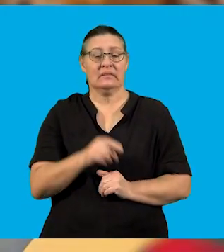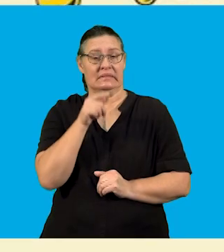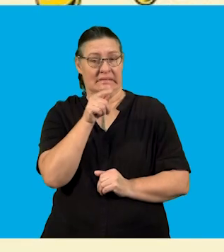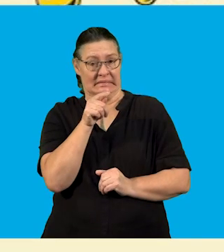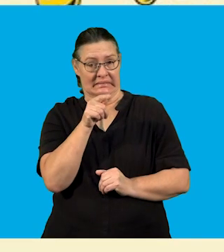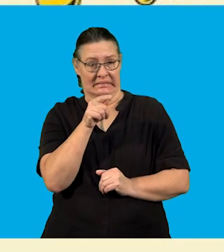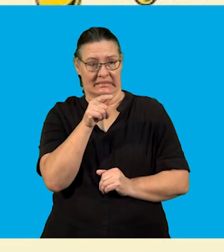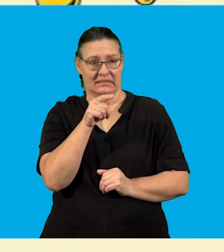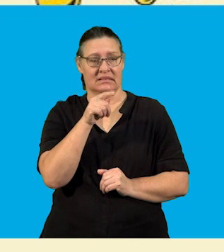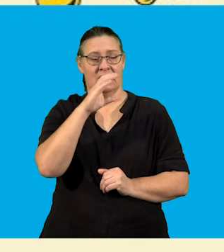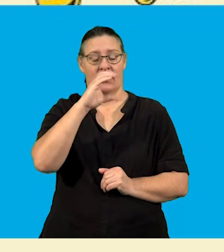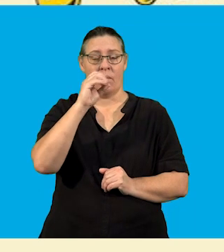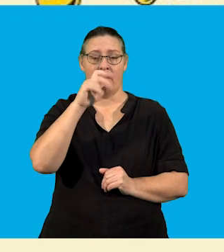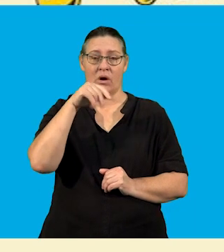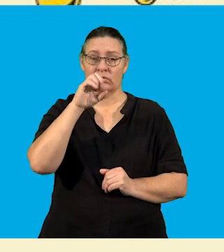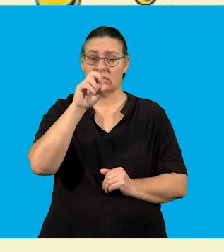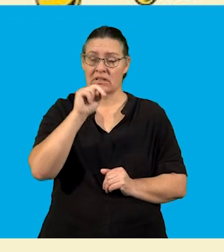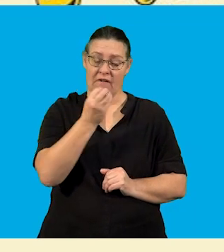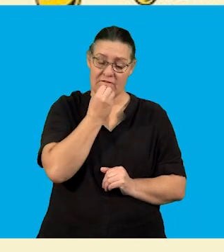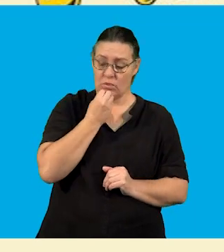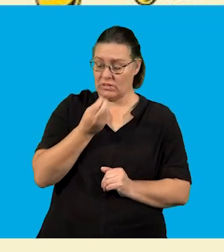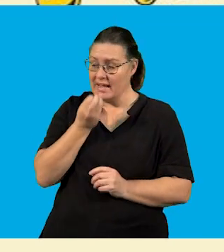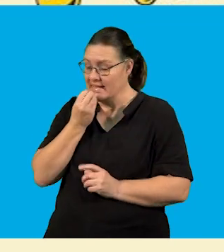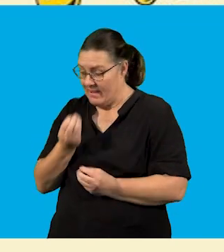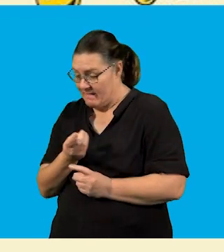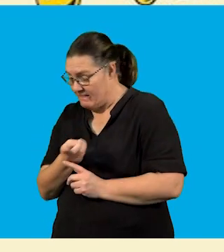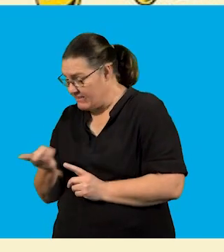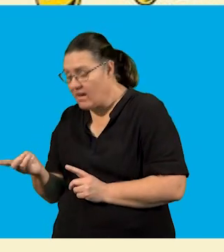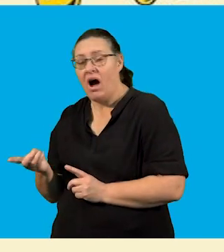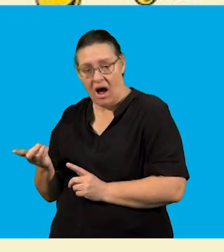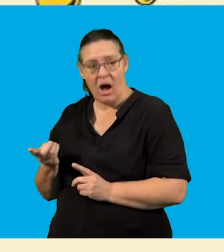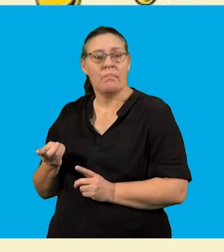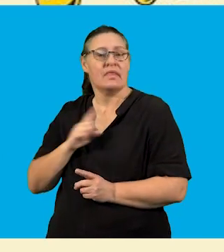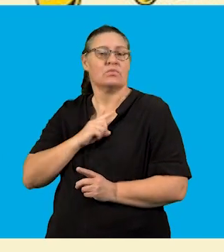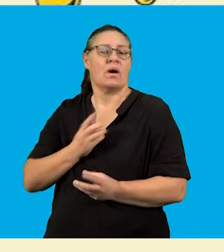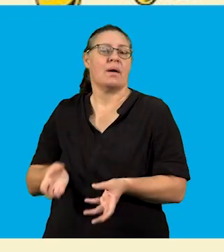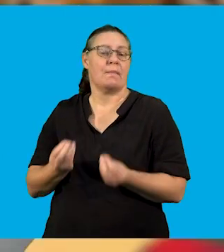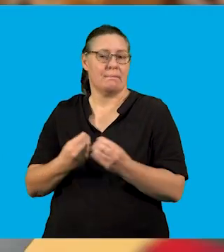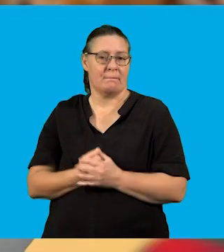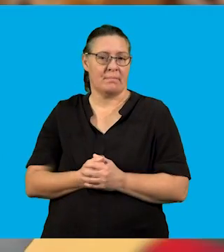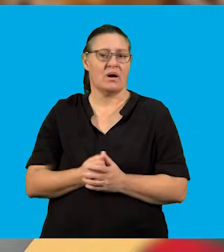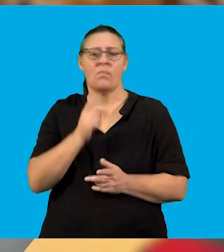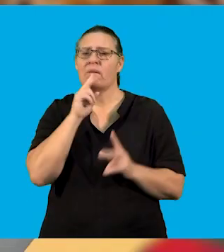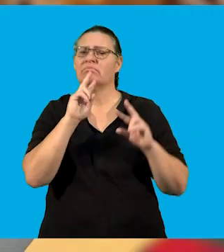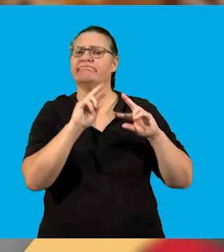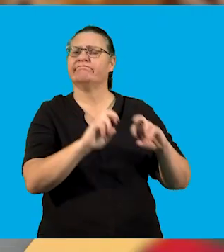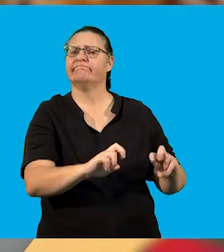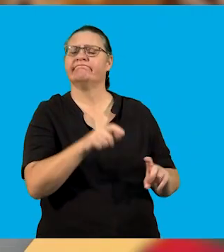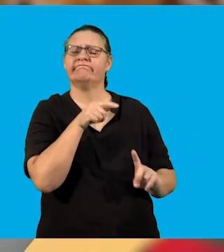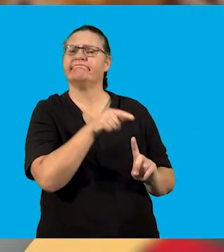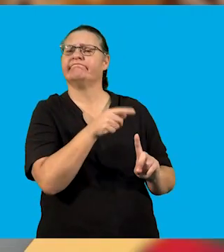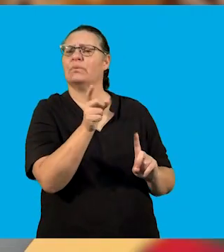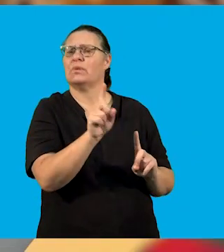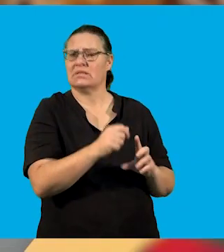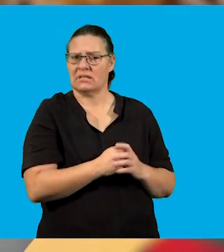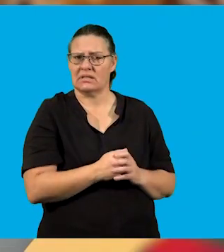that compounds are the reason we have the food that we eat? So in this lesson, we're going to be dealing with compounds to explore what